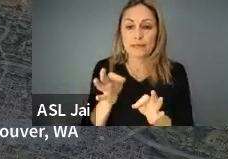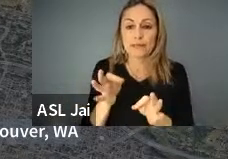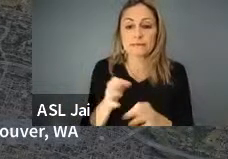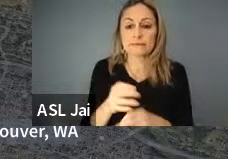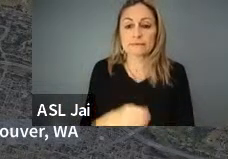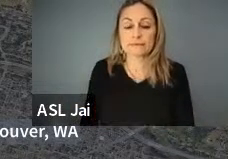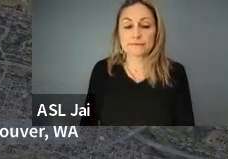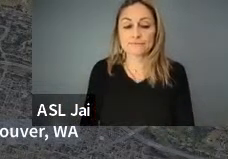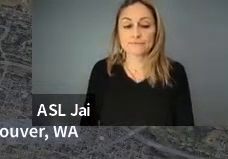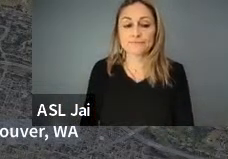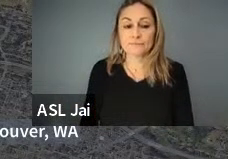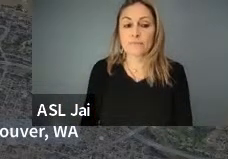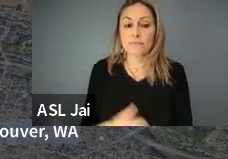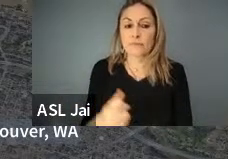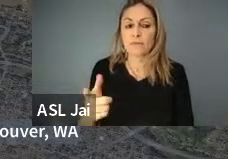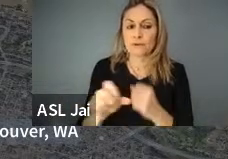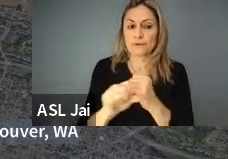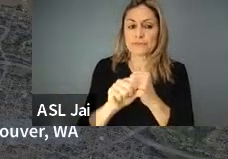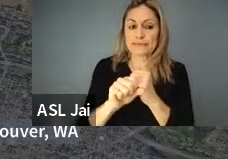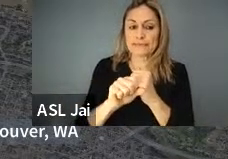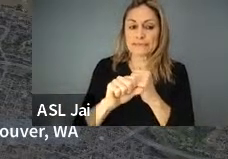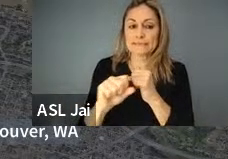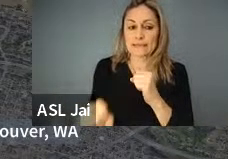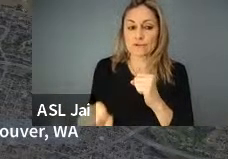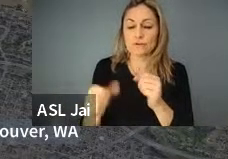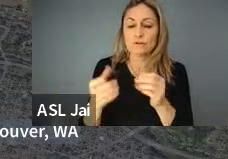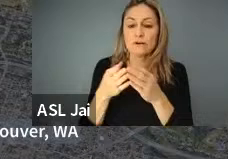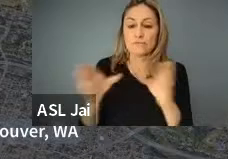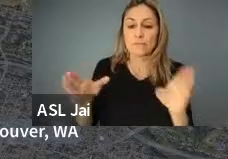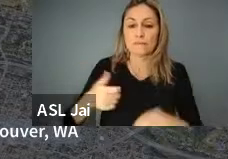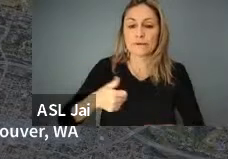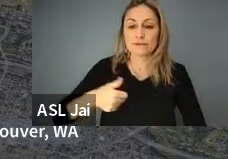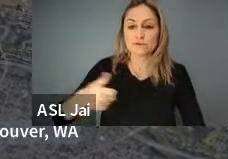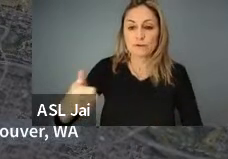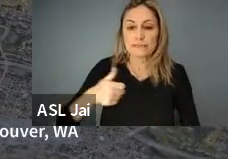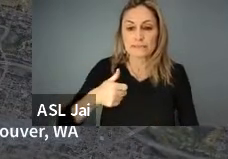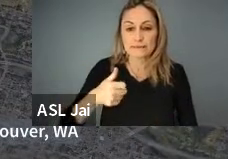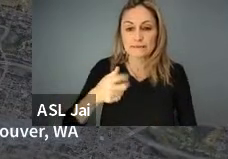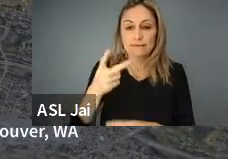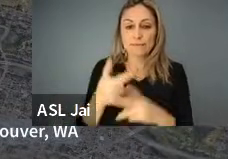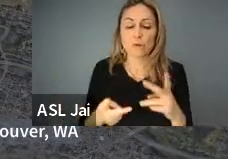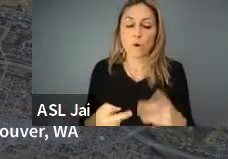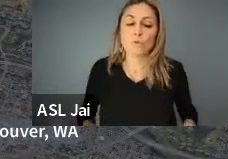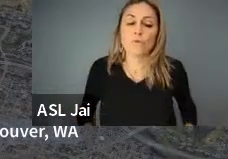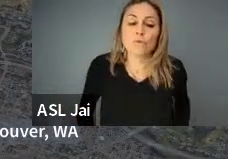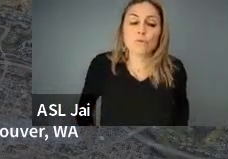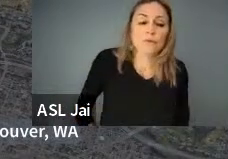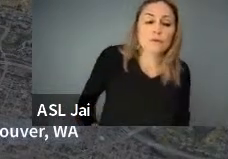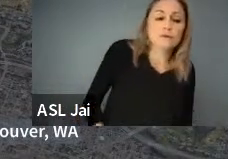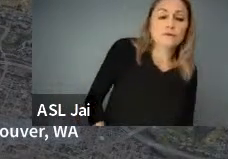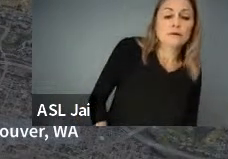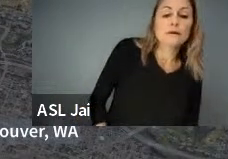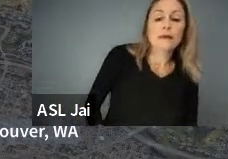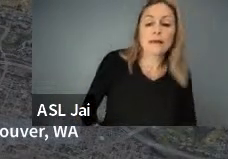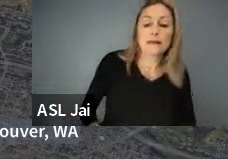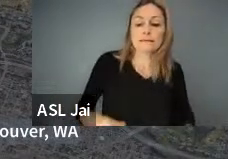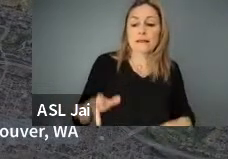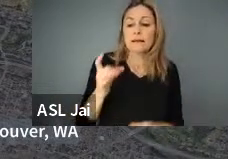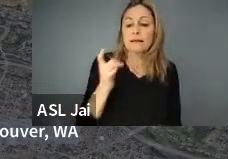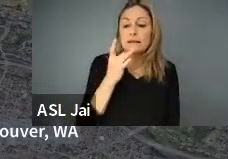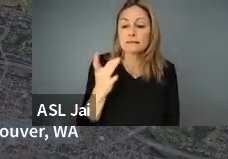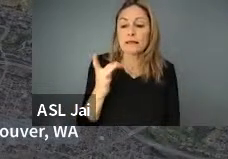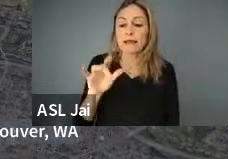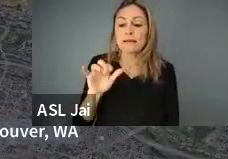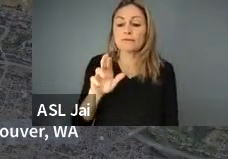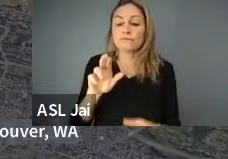There is extension of public transit, both in terms of light rail service as well as